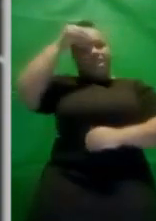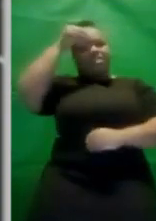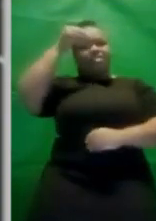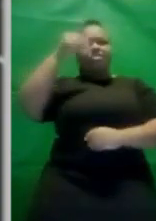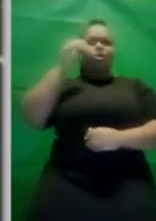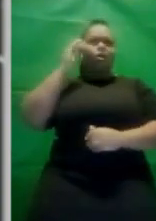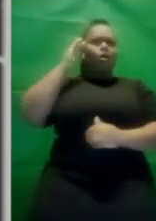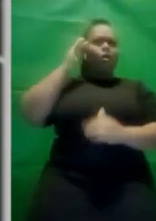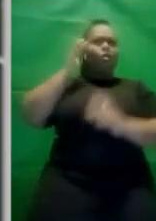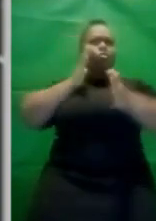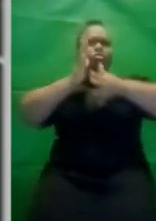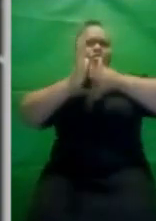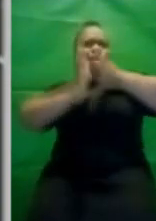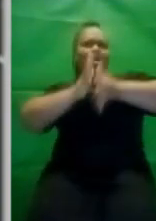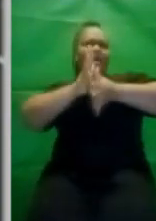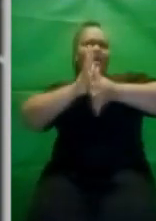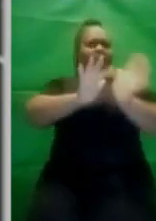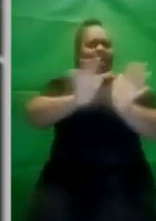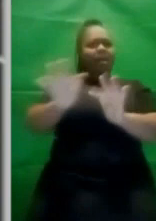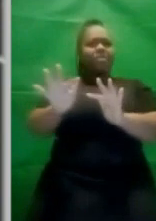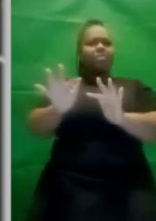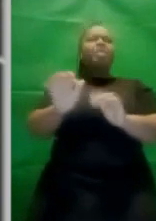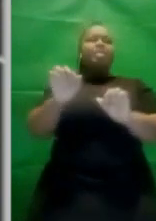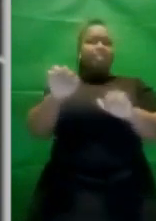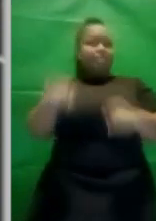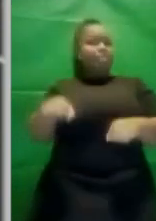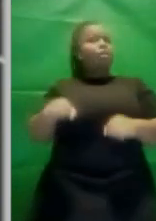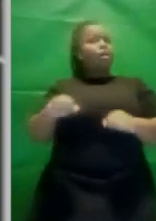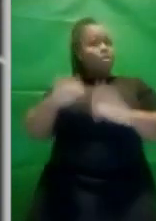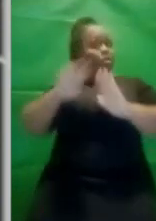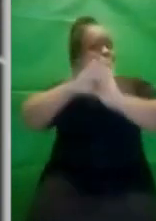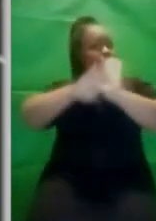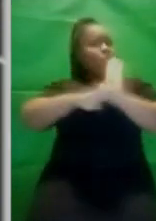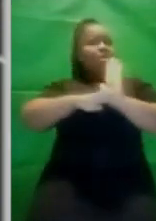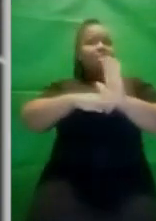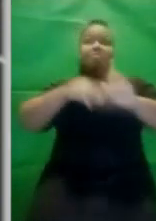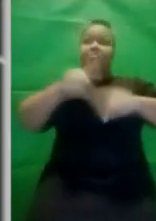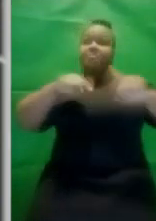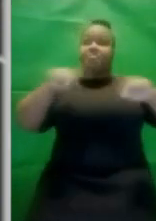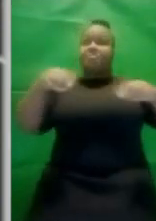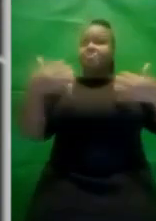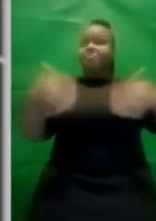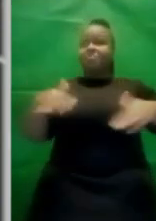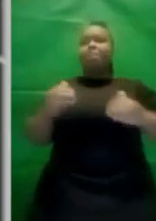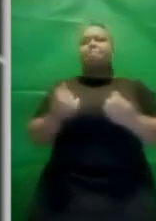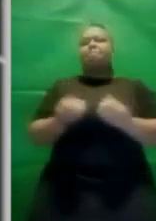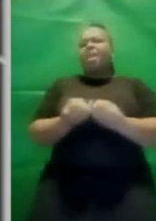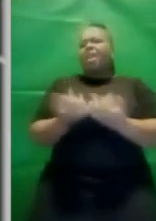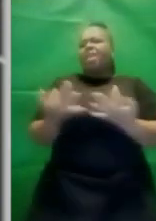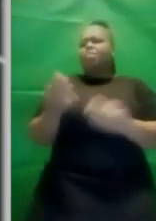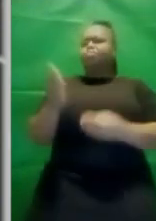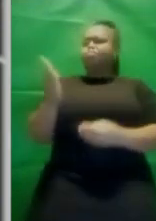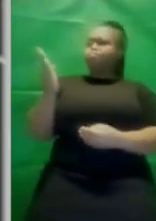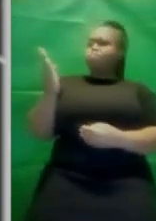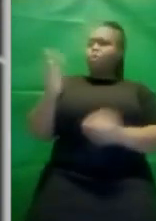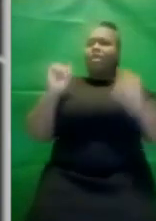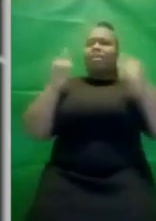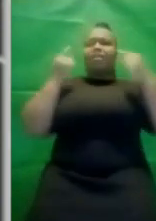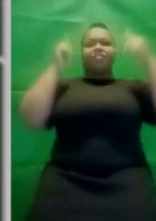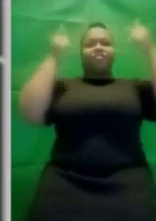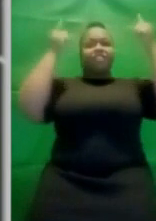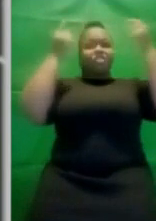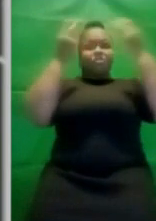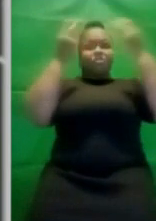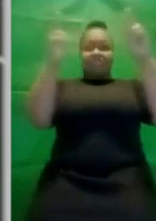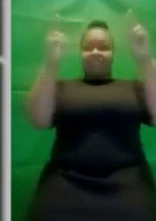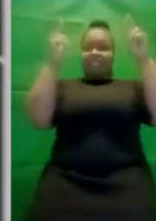sign. There's a number of very successful programs. One of it is at Wits University, and we will encourage people to start